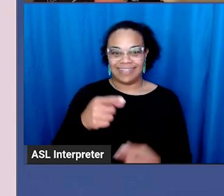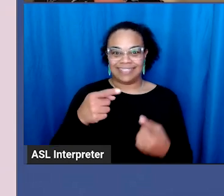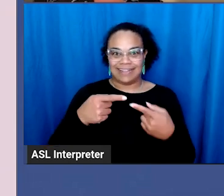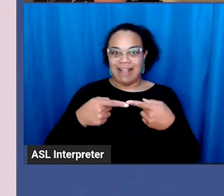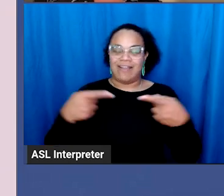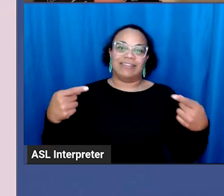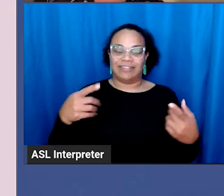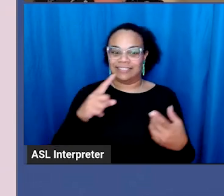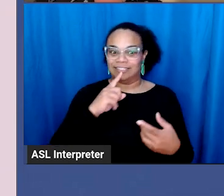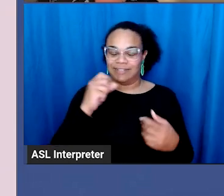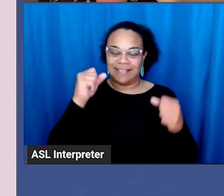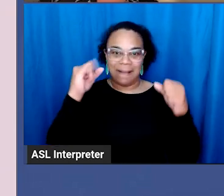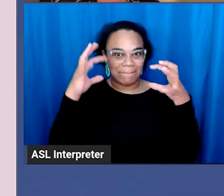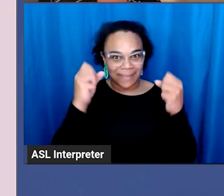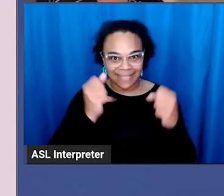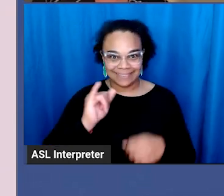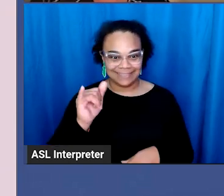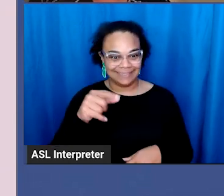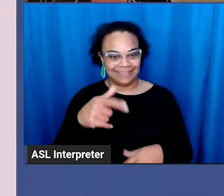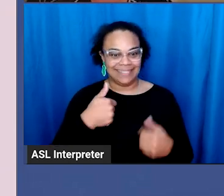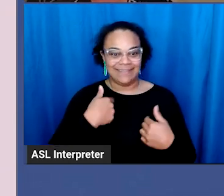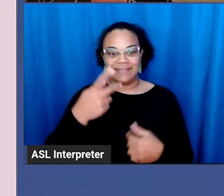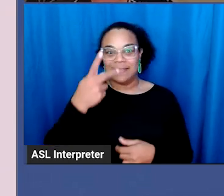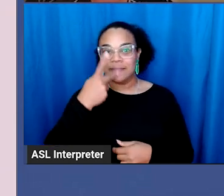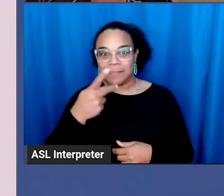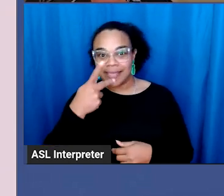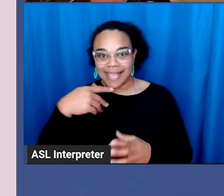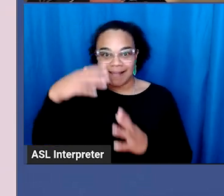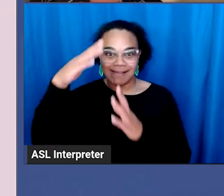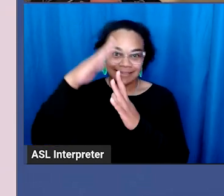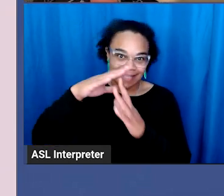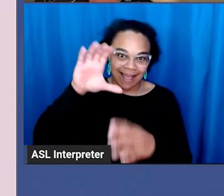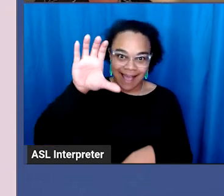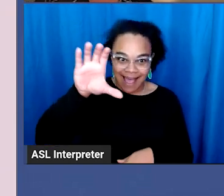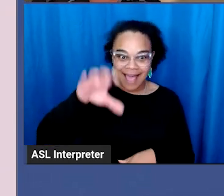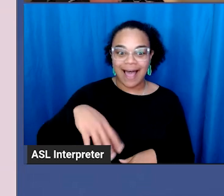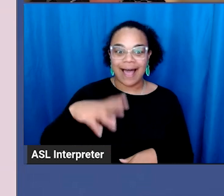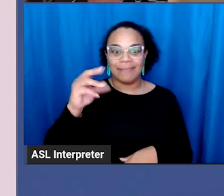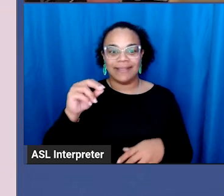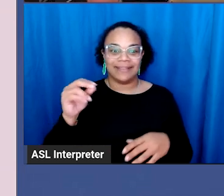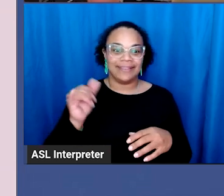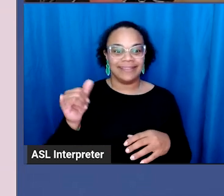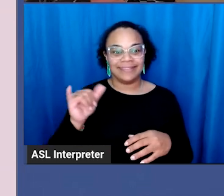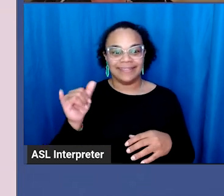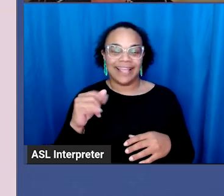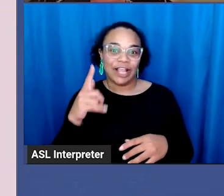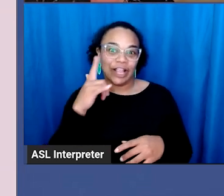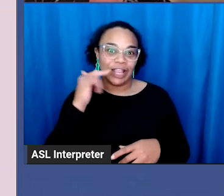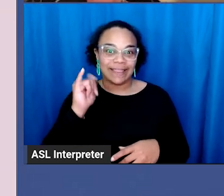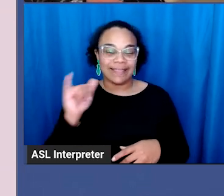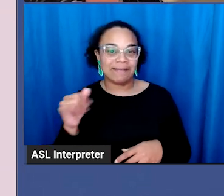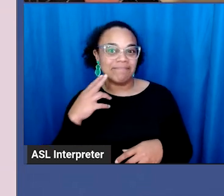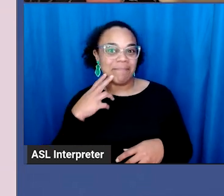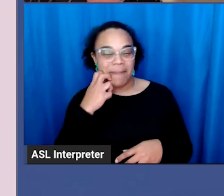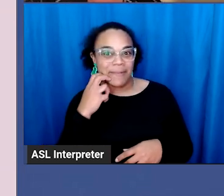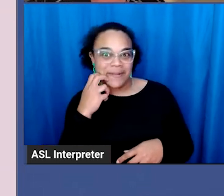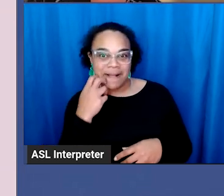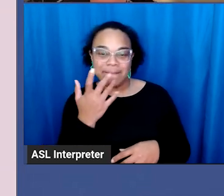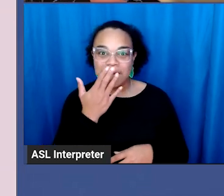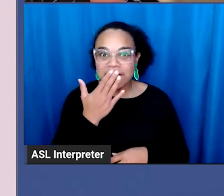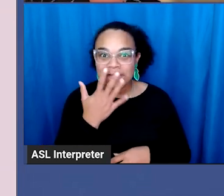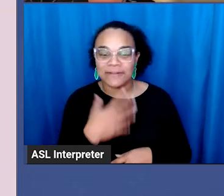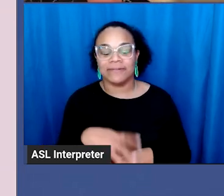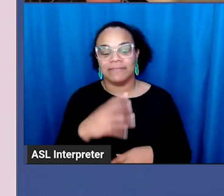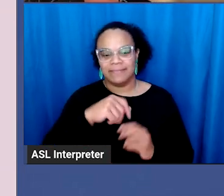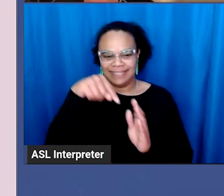is so amazing too. You got that pink on top, right? That kind of bubbly bubblegum color, and that the